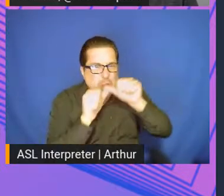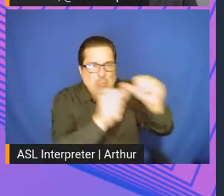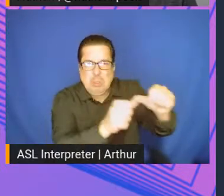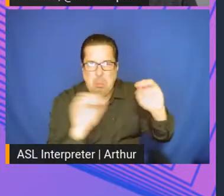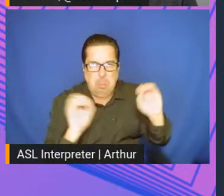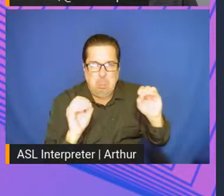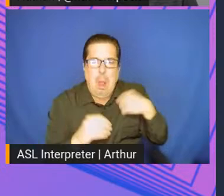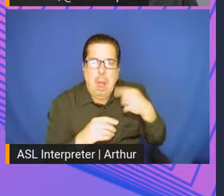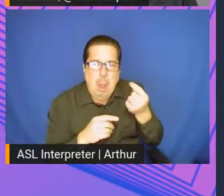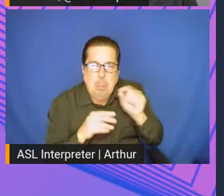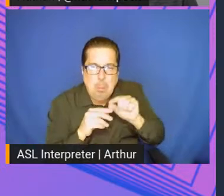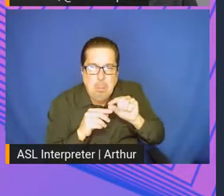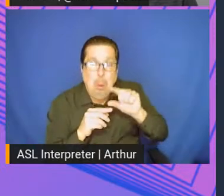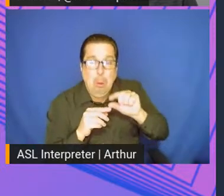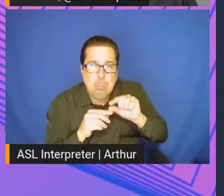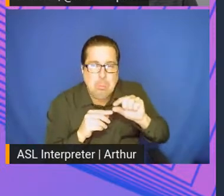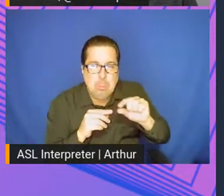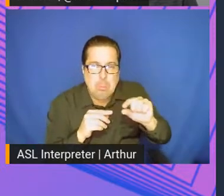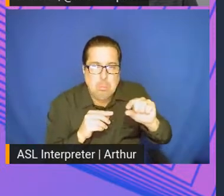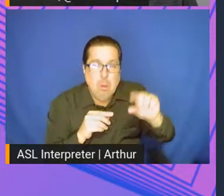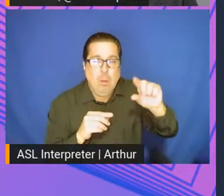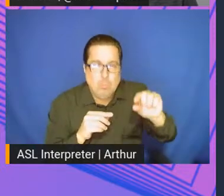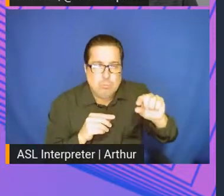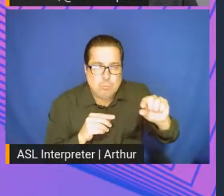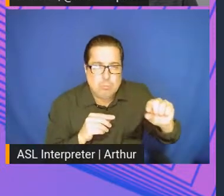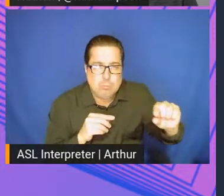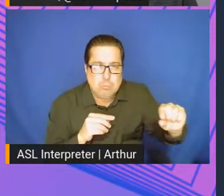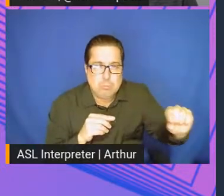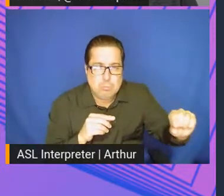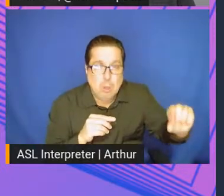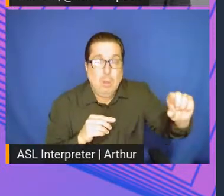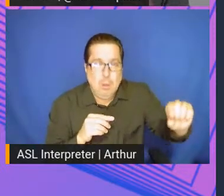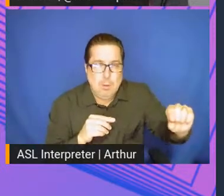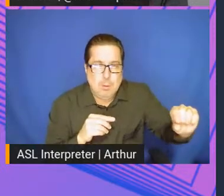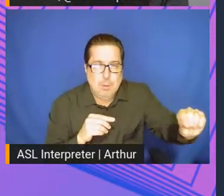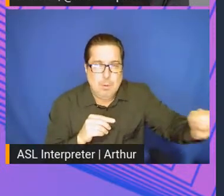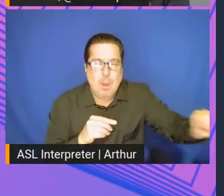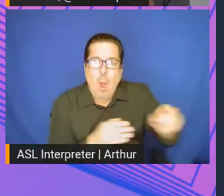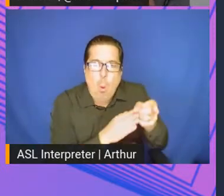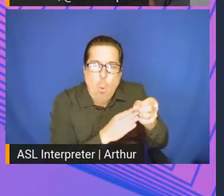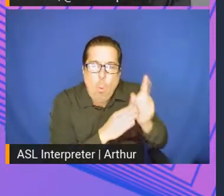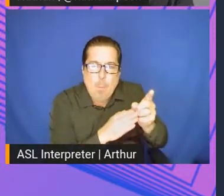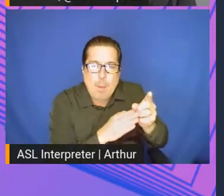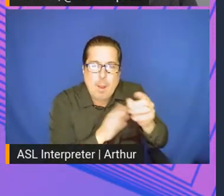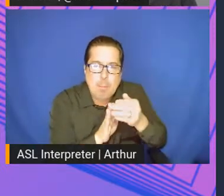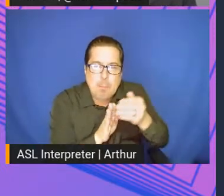potentially 30-second, 1 minute periods in between requests arriving.